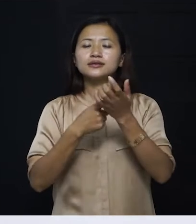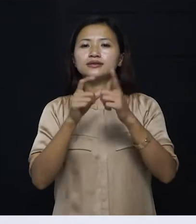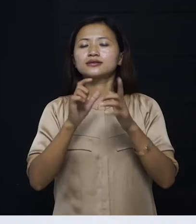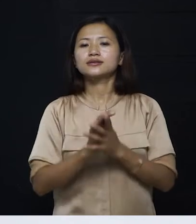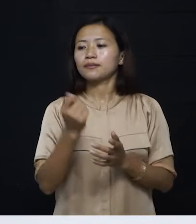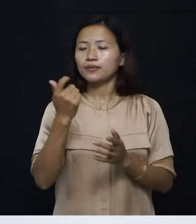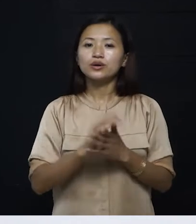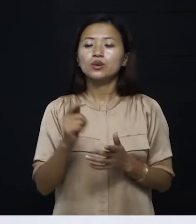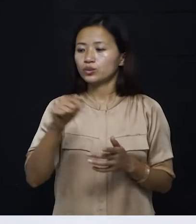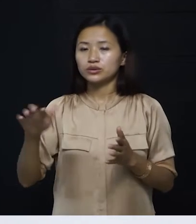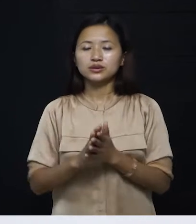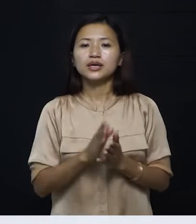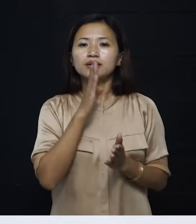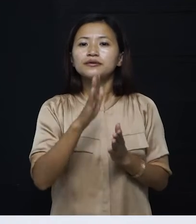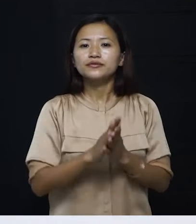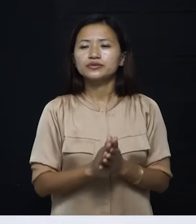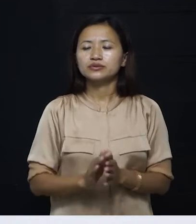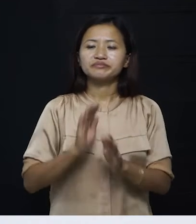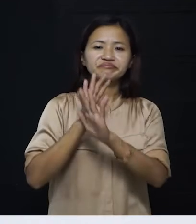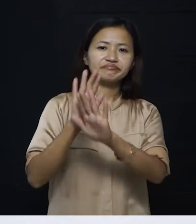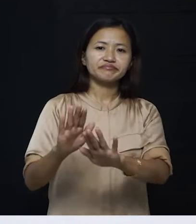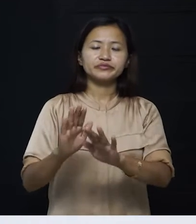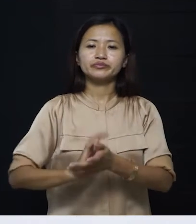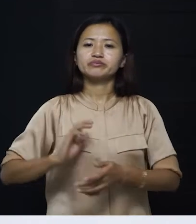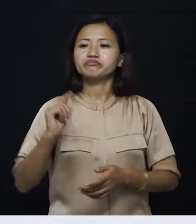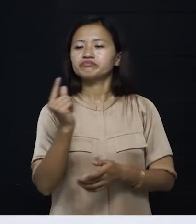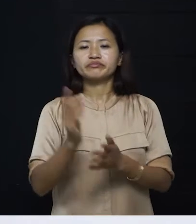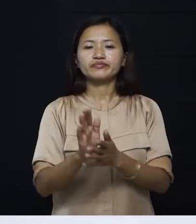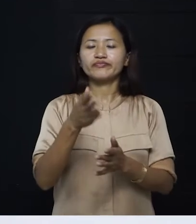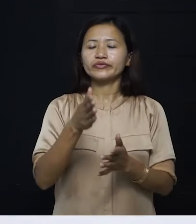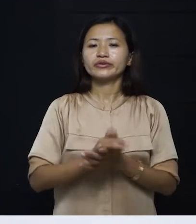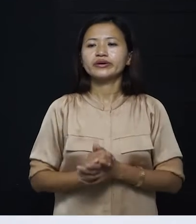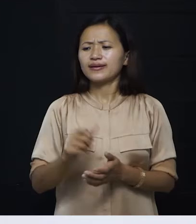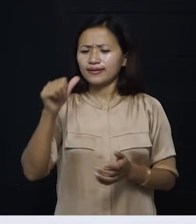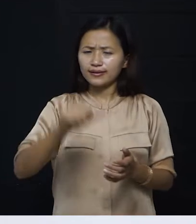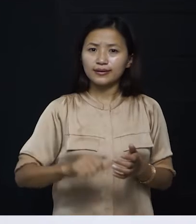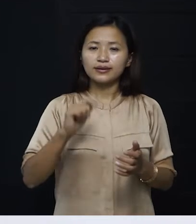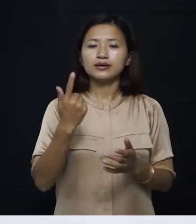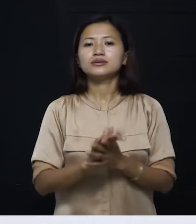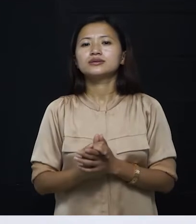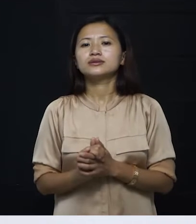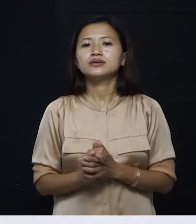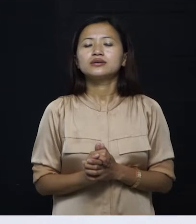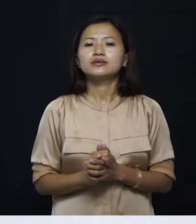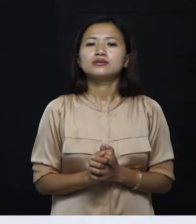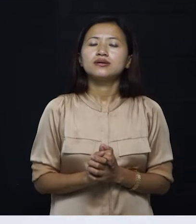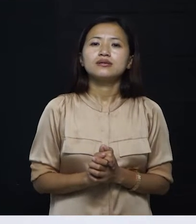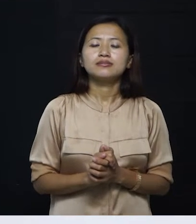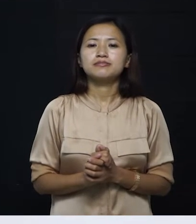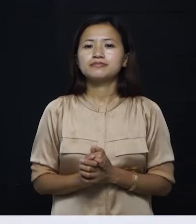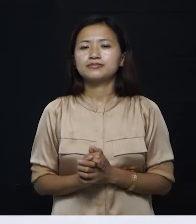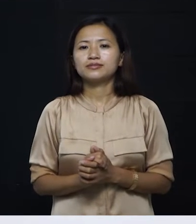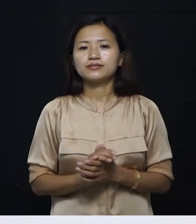money which cannot be refused, okay? Anyone, or it cannot be refused by anyone,